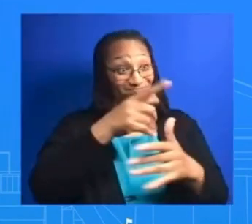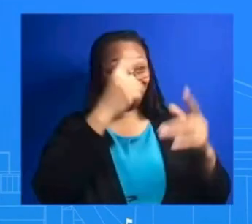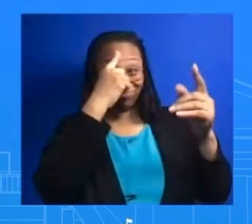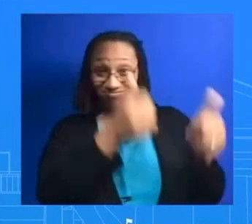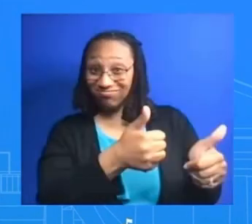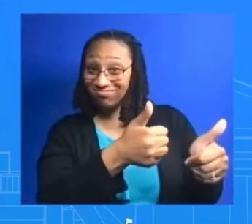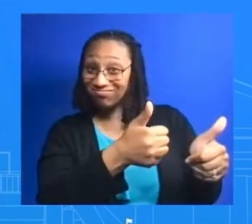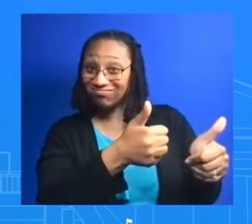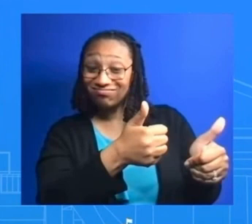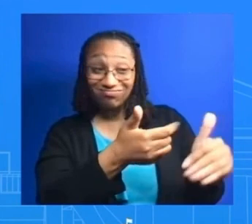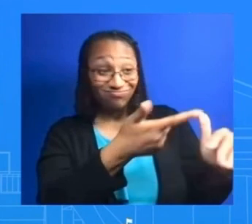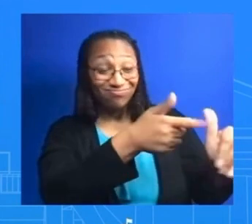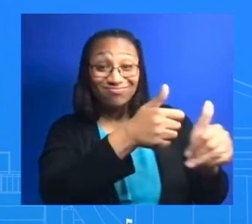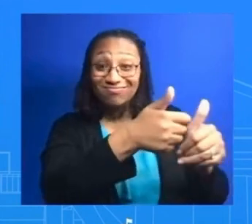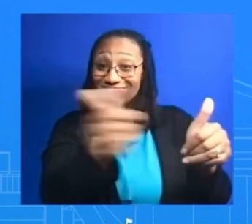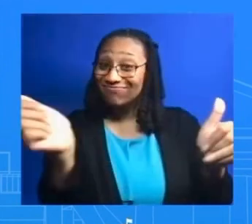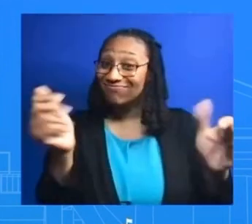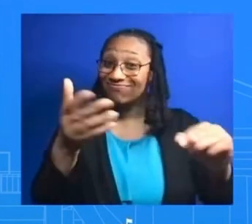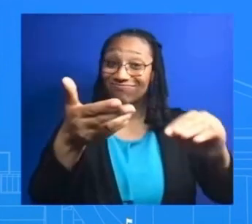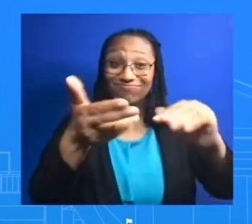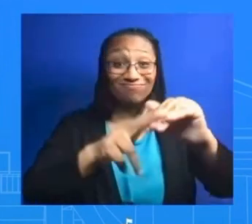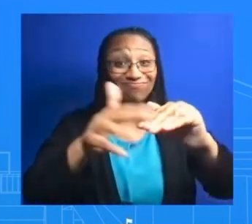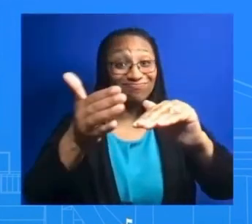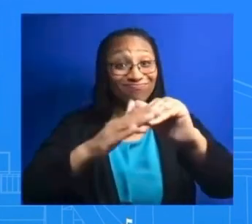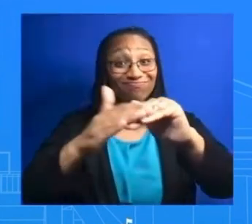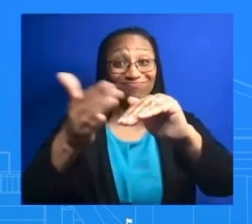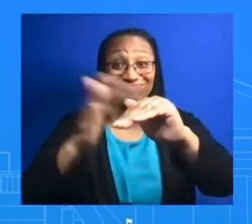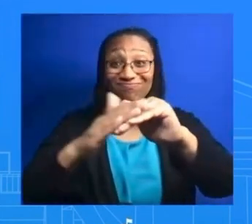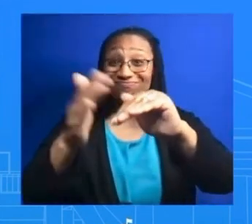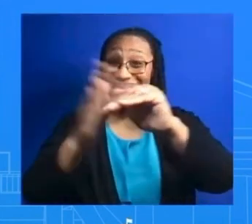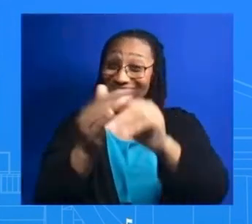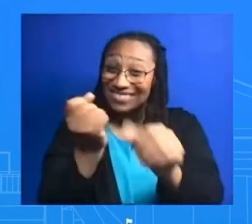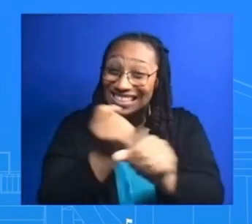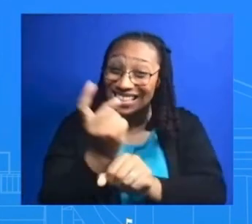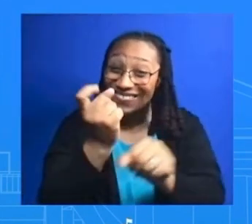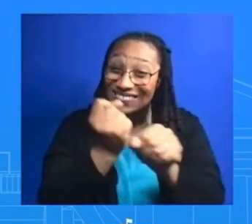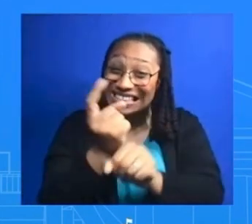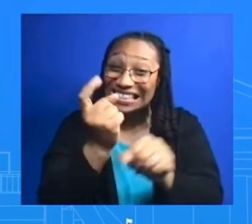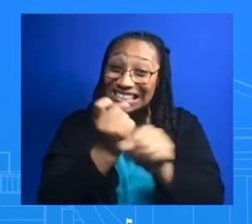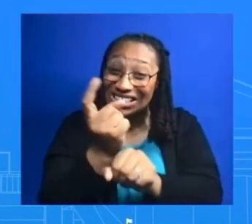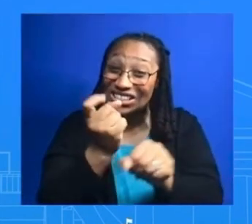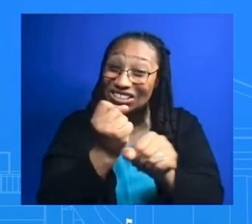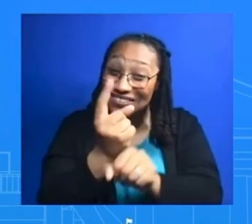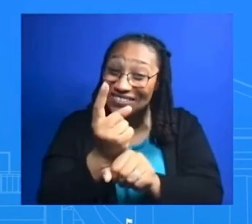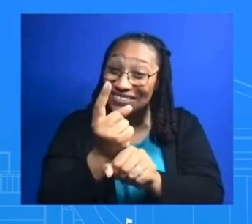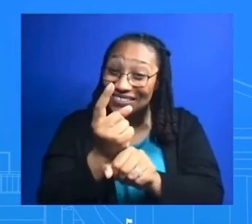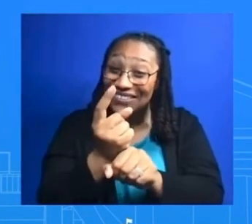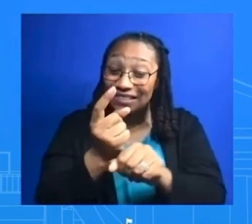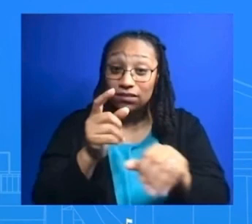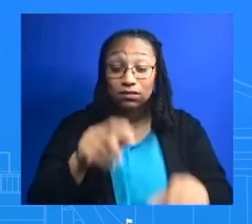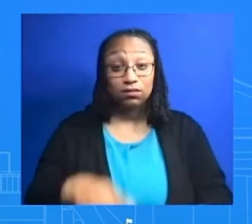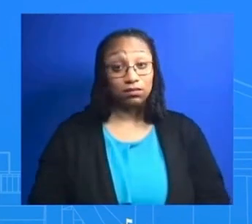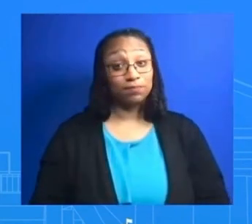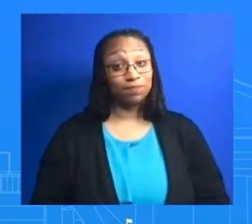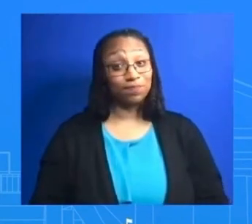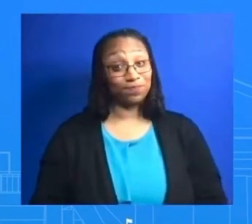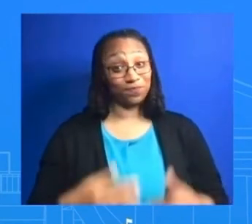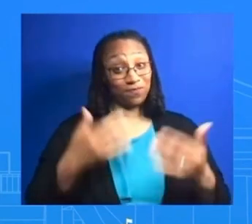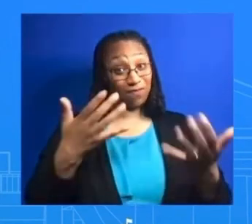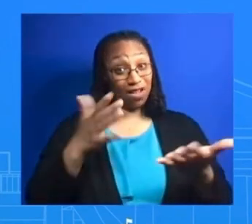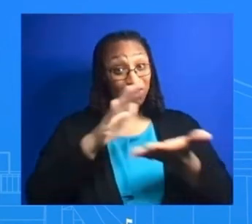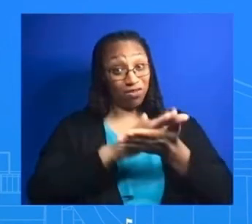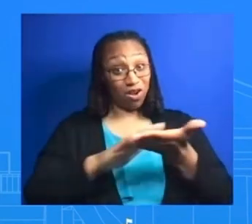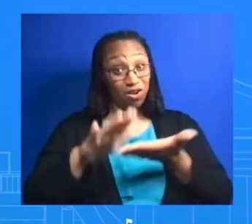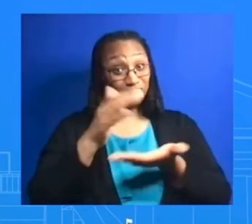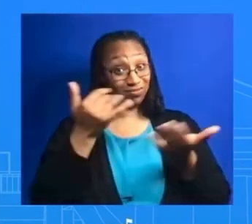that the ability to go to college is out of reach for your typical middle-class family. The Department of Education